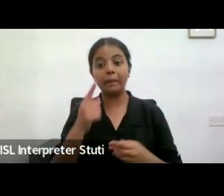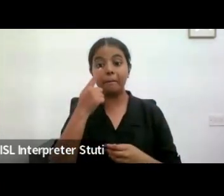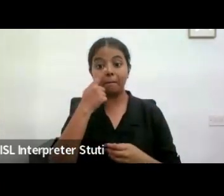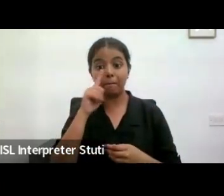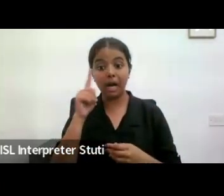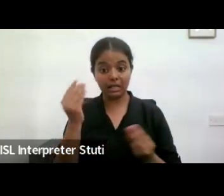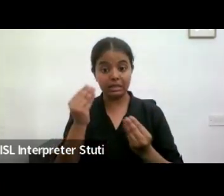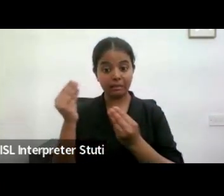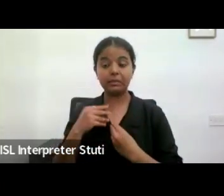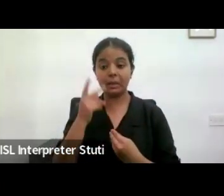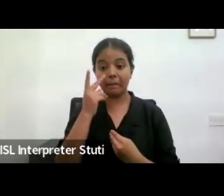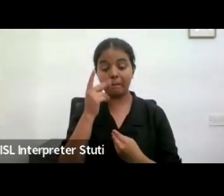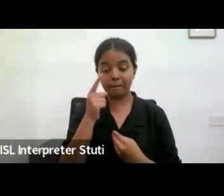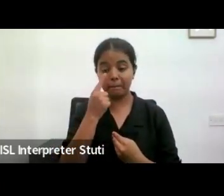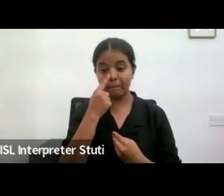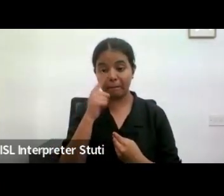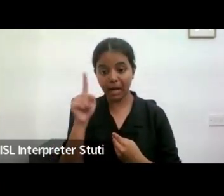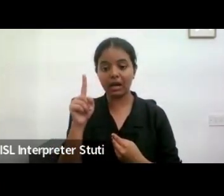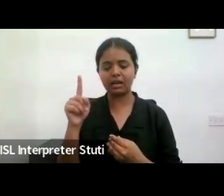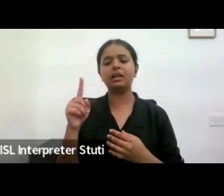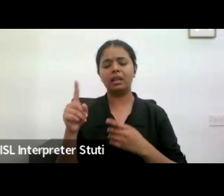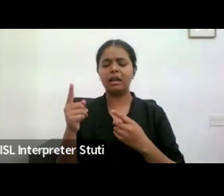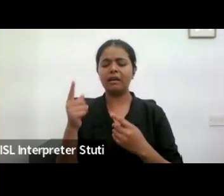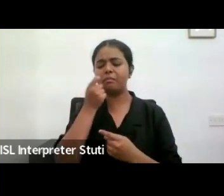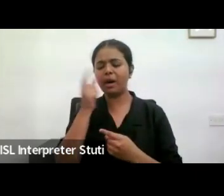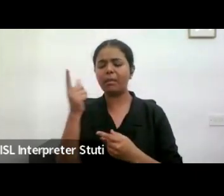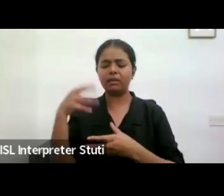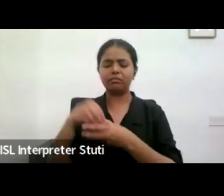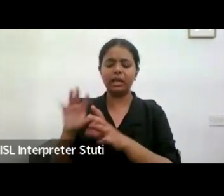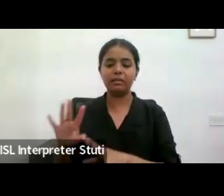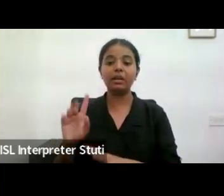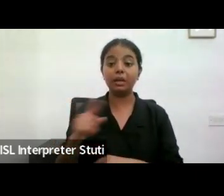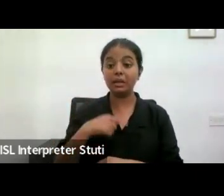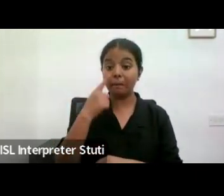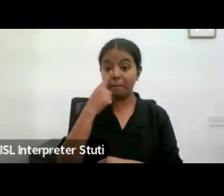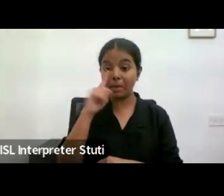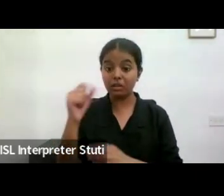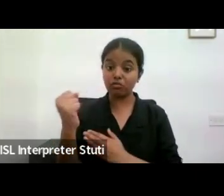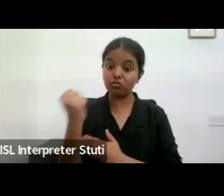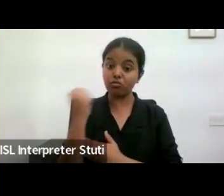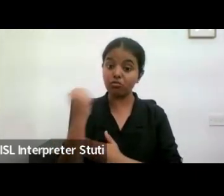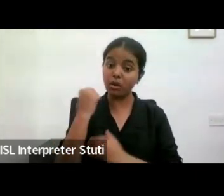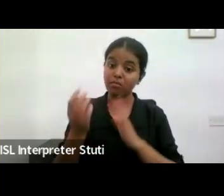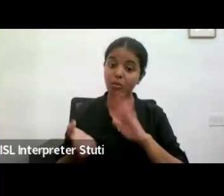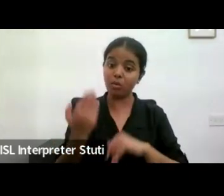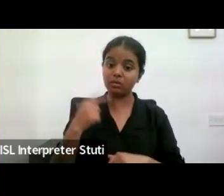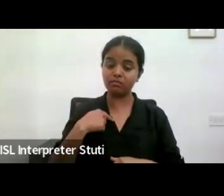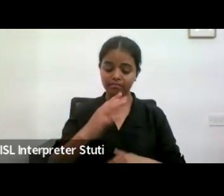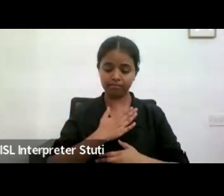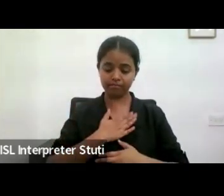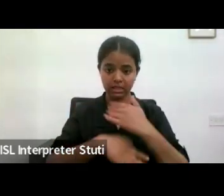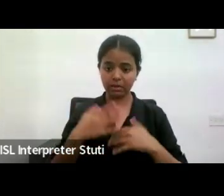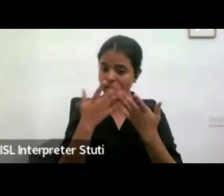and fathers, but more mothers, become very, very strong individuals. And not only do they work with their own child, but with other children